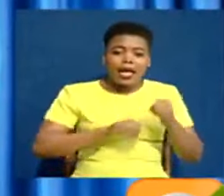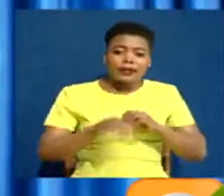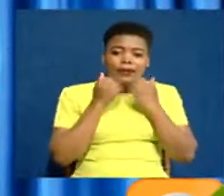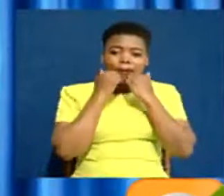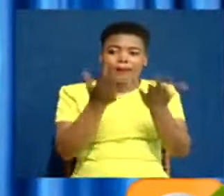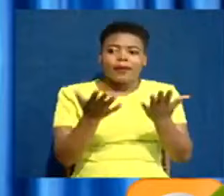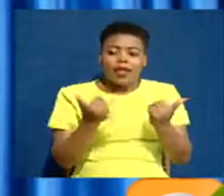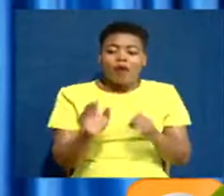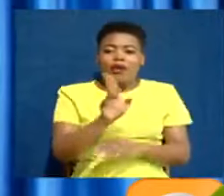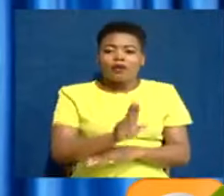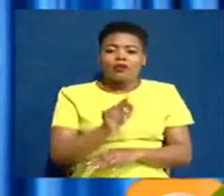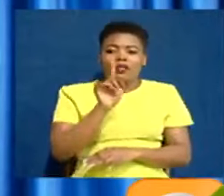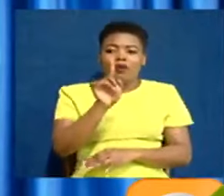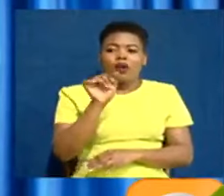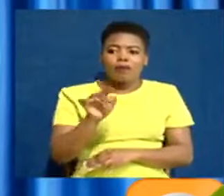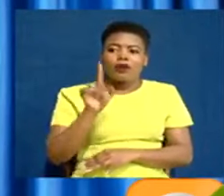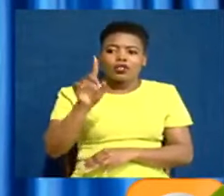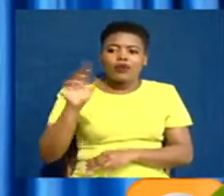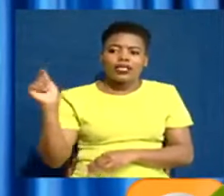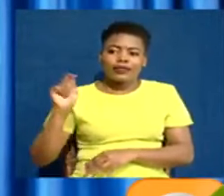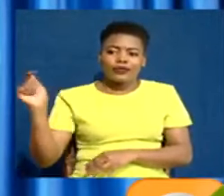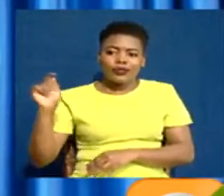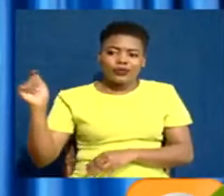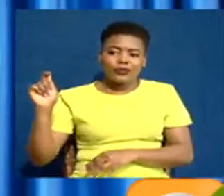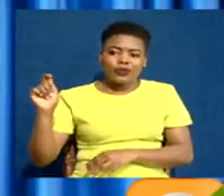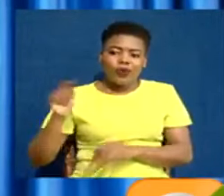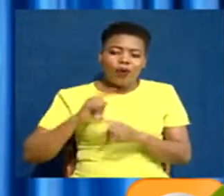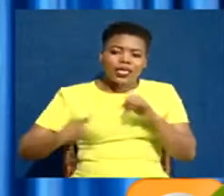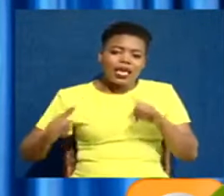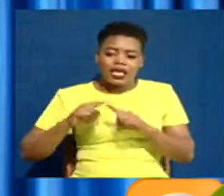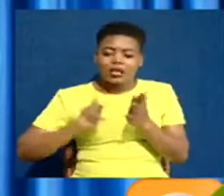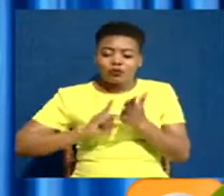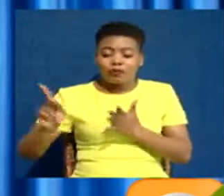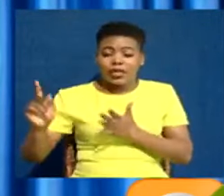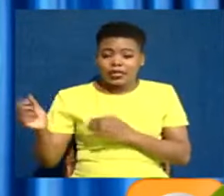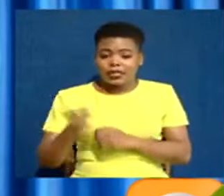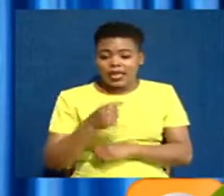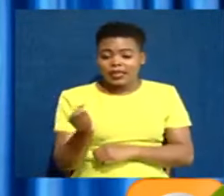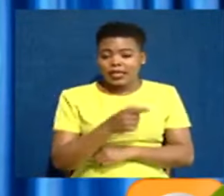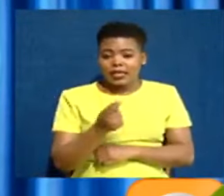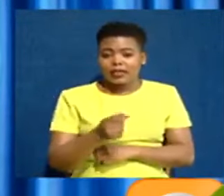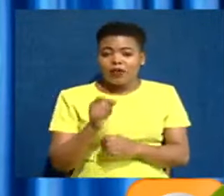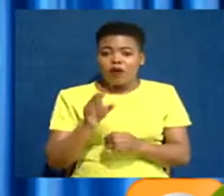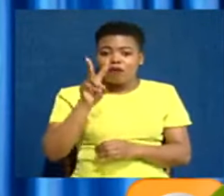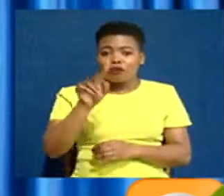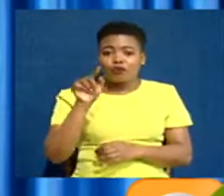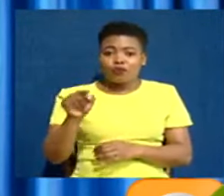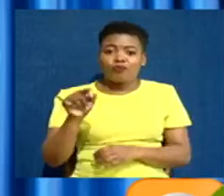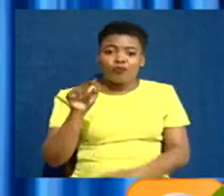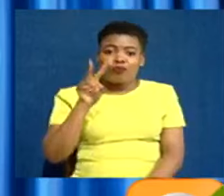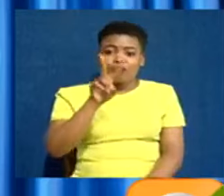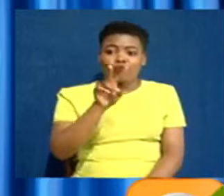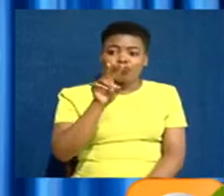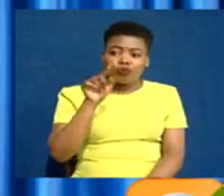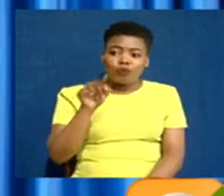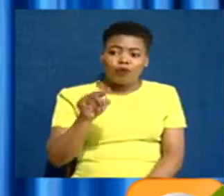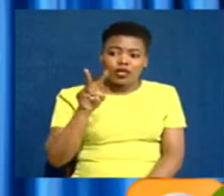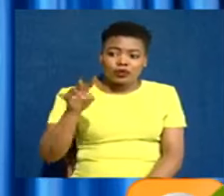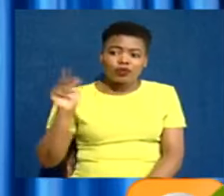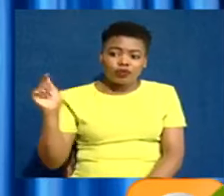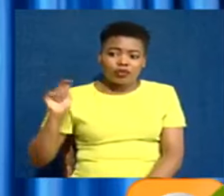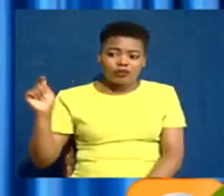1.1 trillion shillings every year to pay salaries and wages of the 2.2